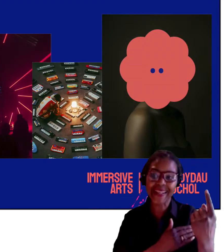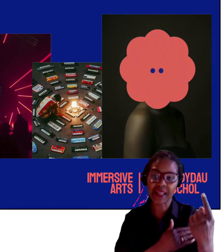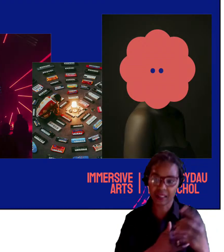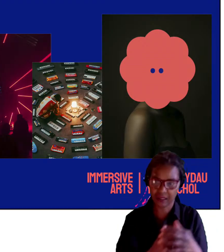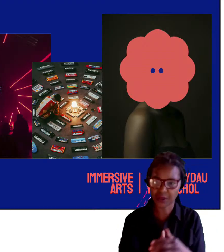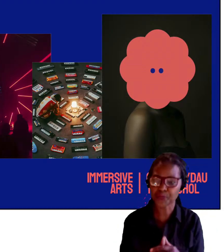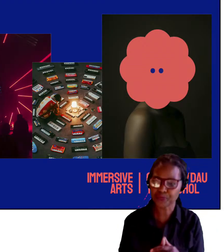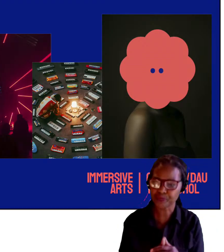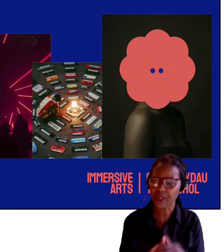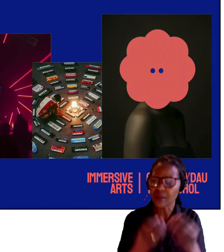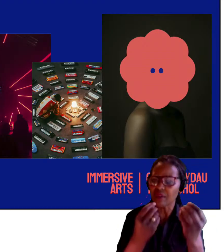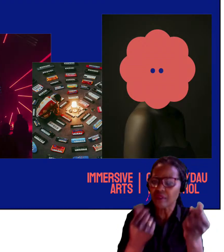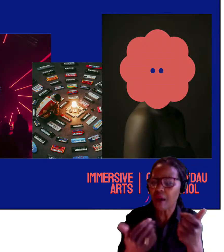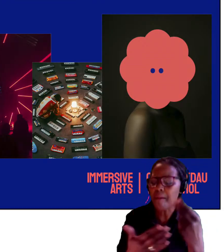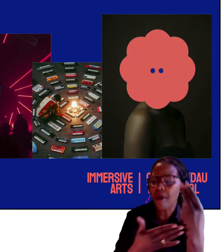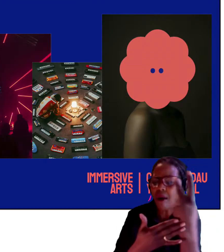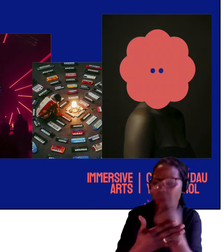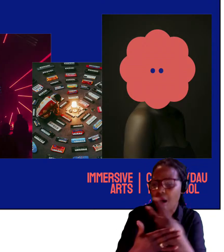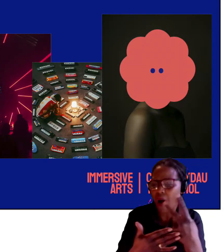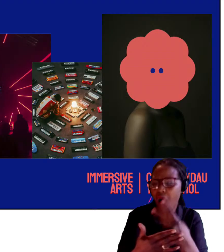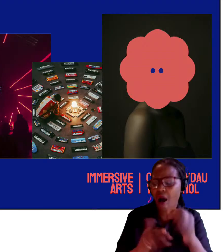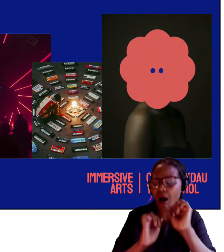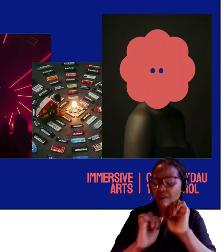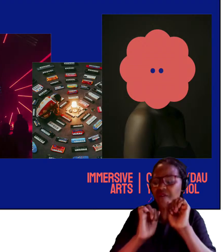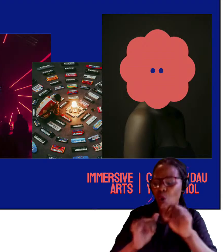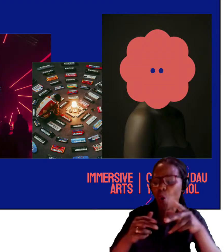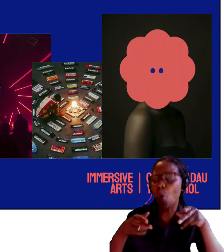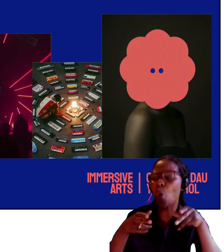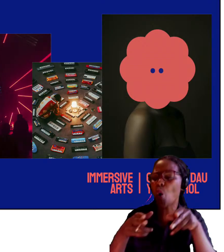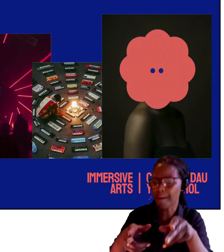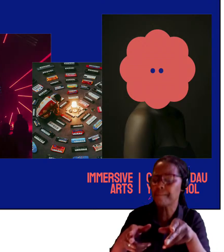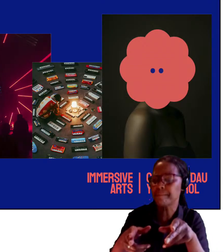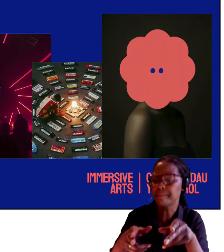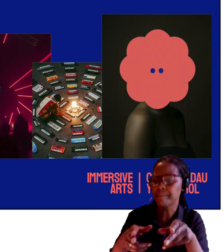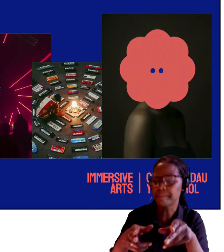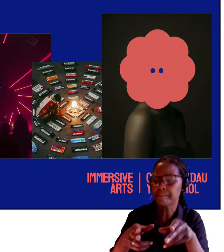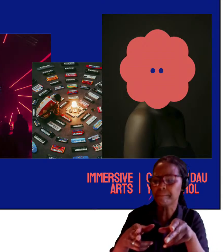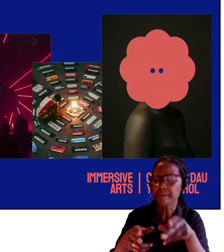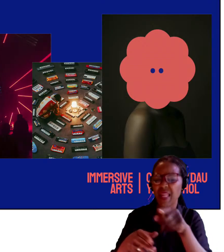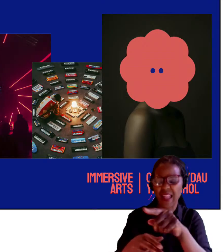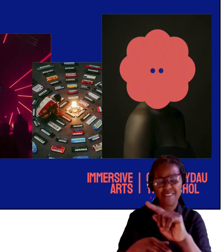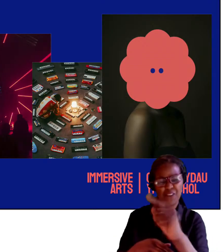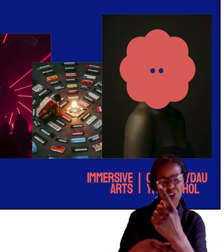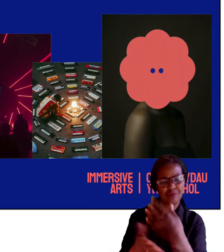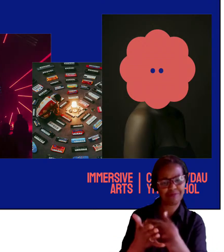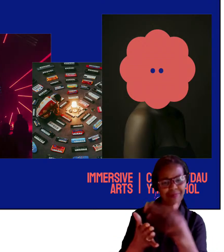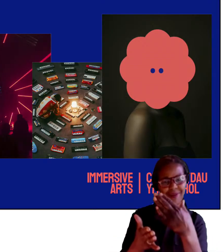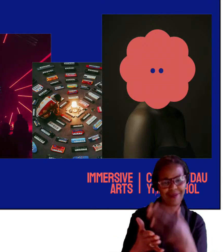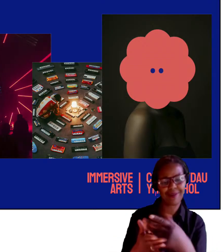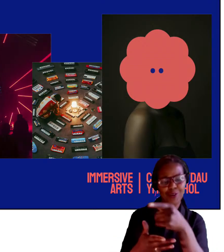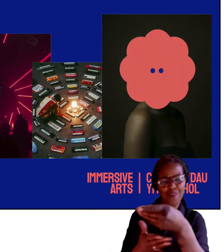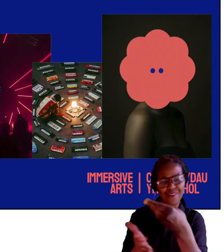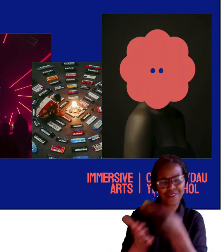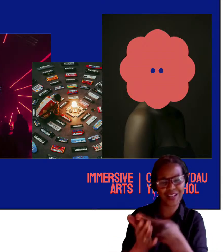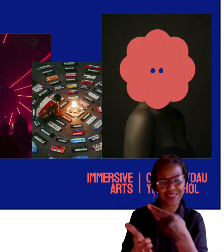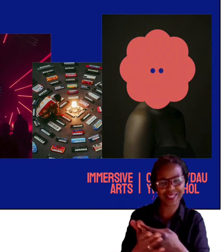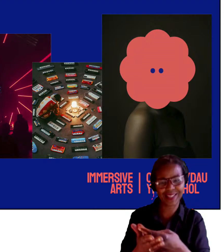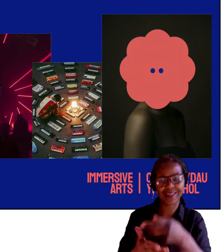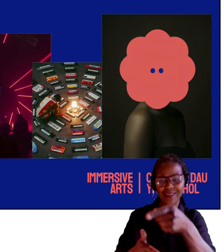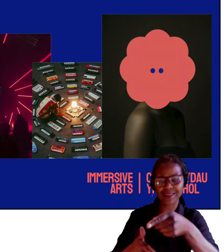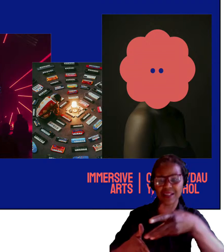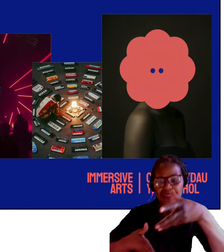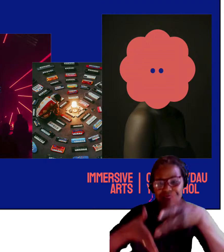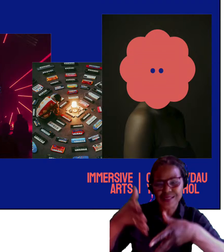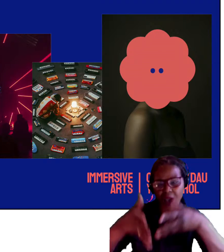recurring more within that first cohort of funding applications was sound, live